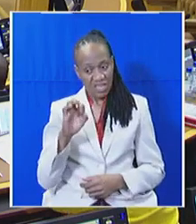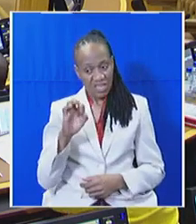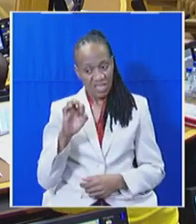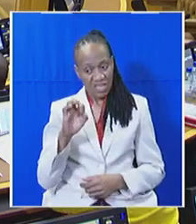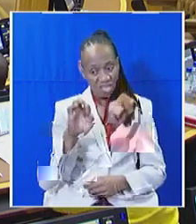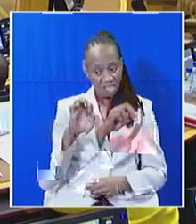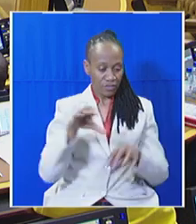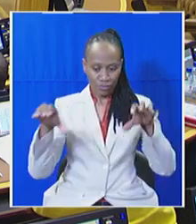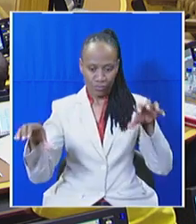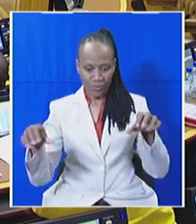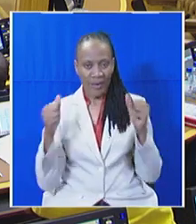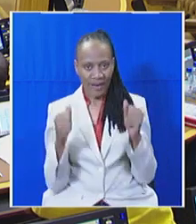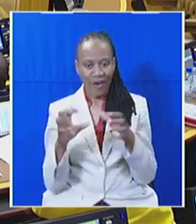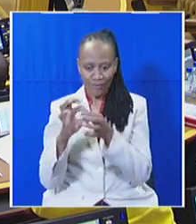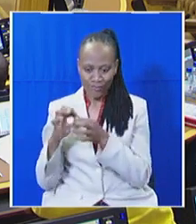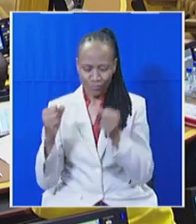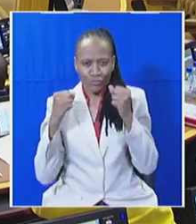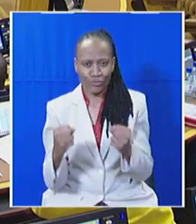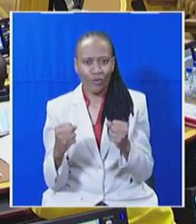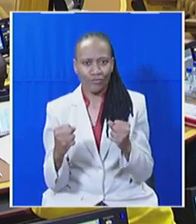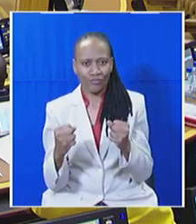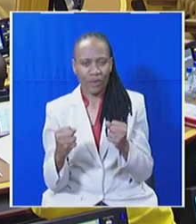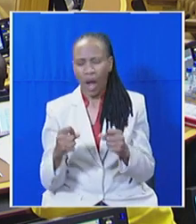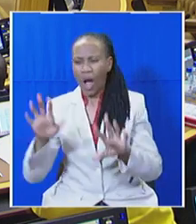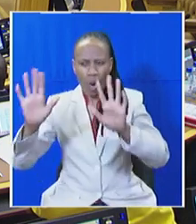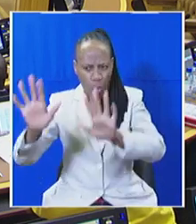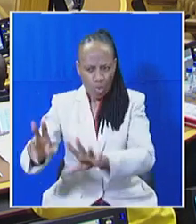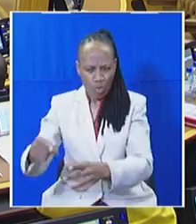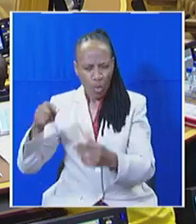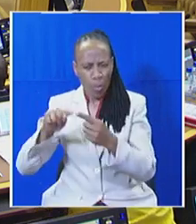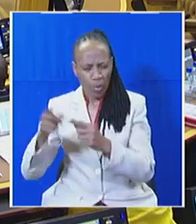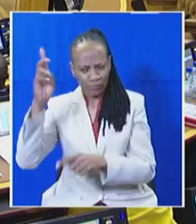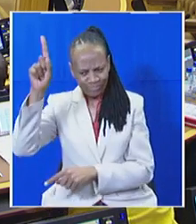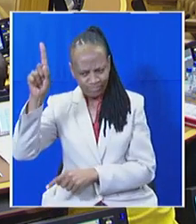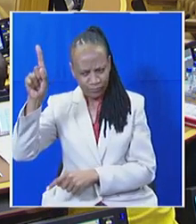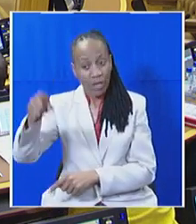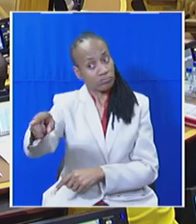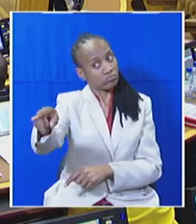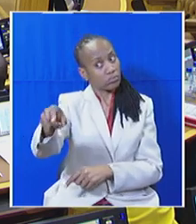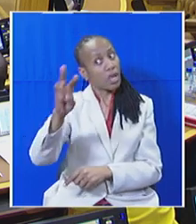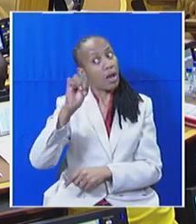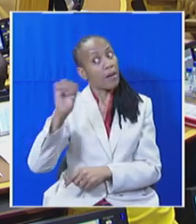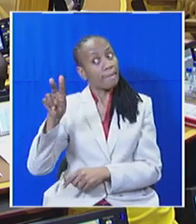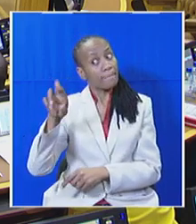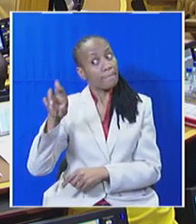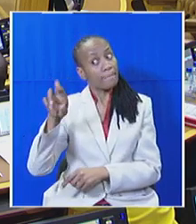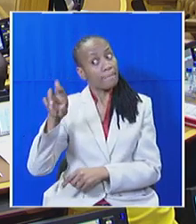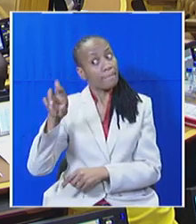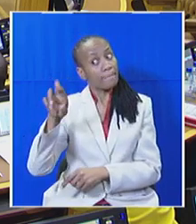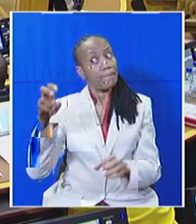to wrong. It should. On a point of order, on a point of order. Musi, you went to vote for rules with